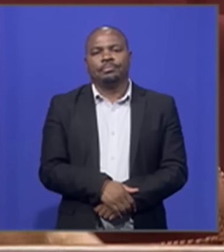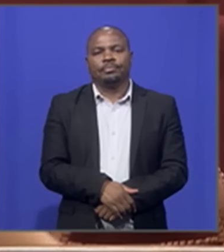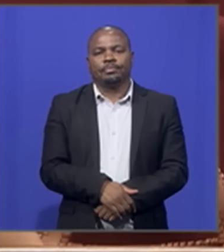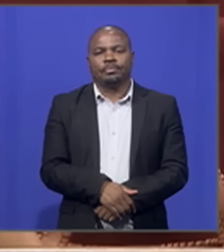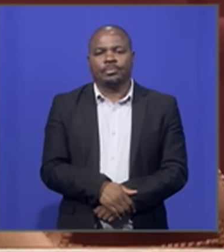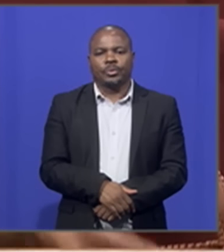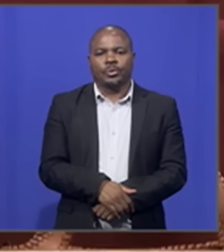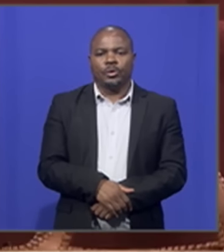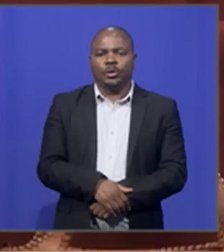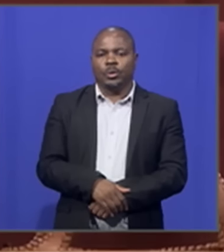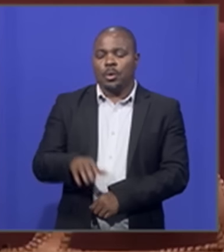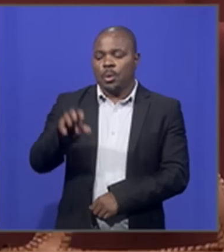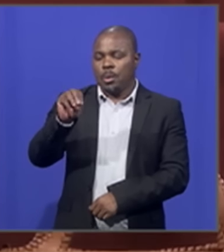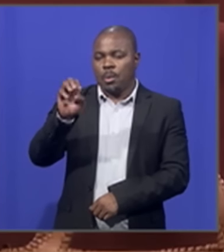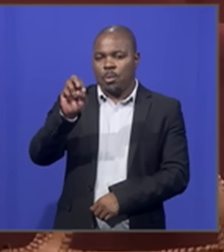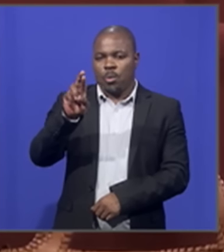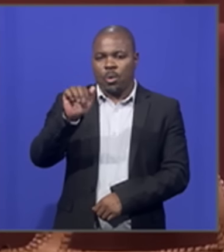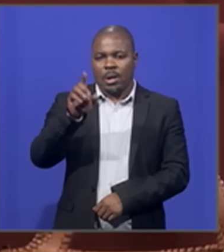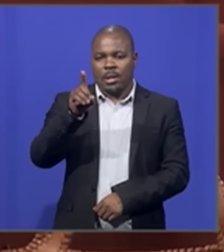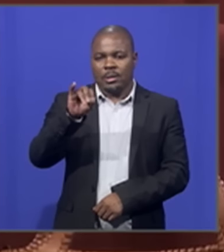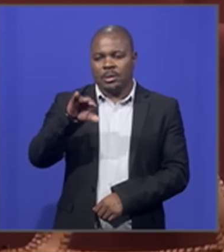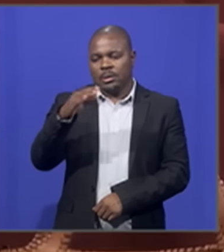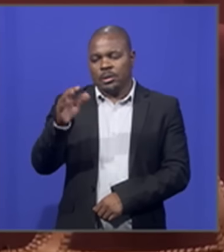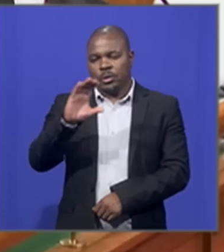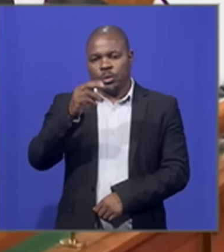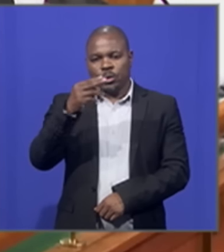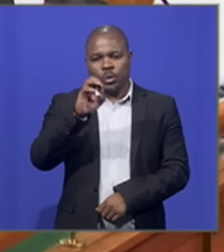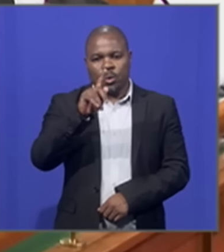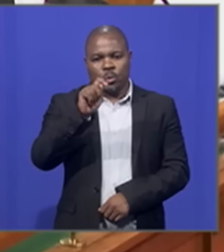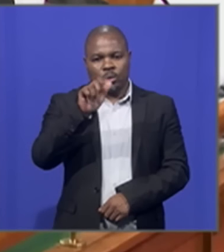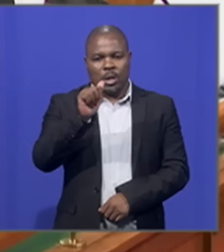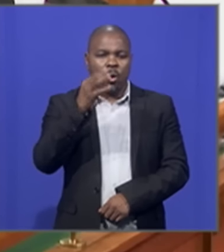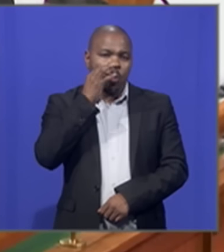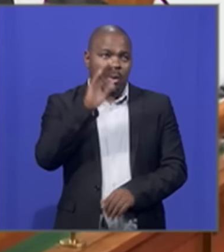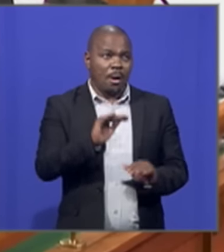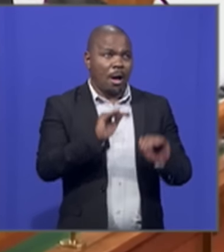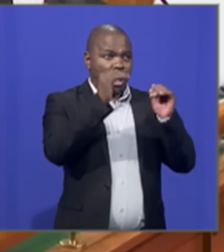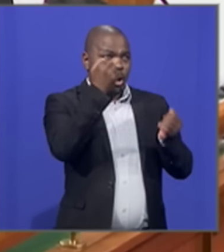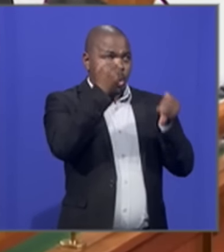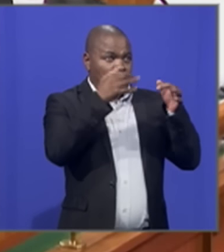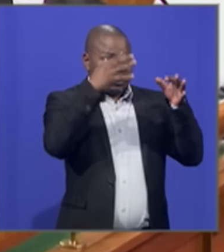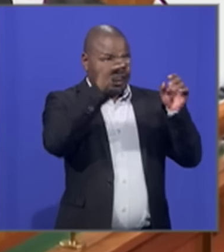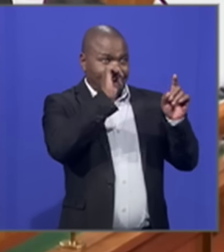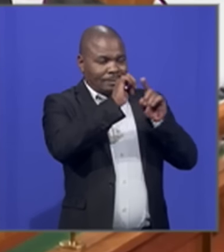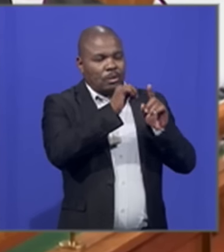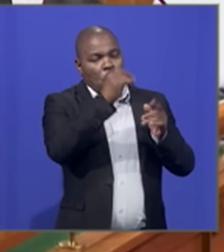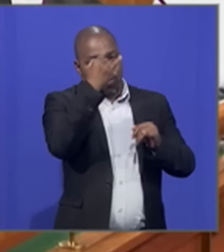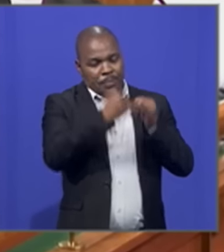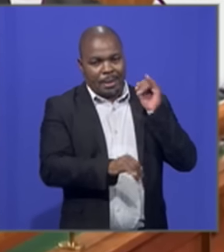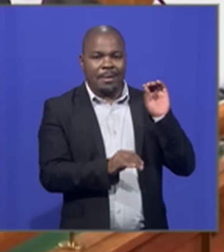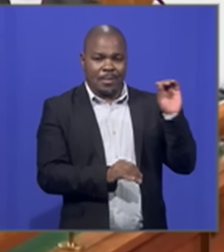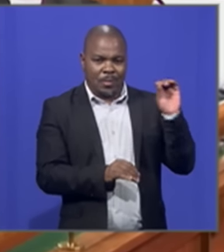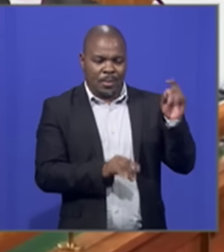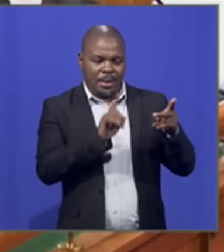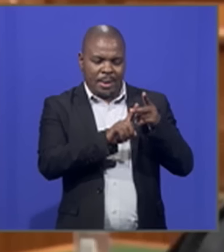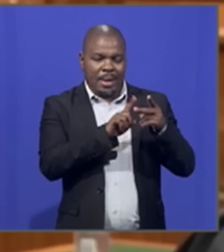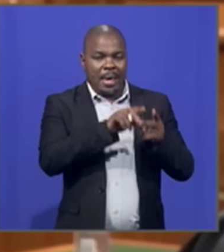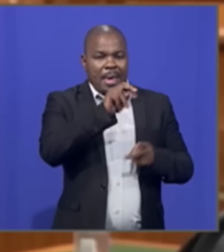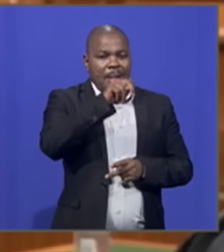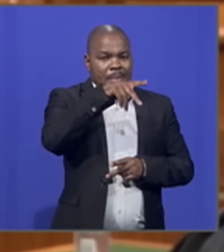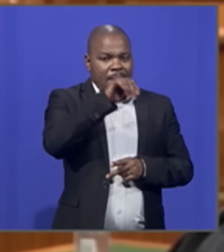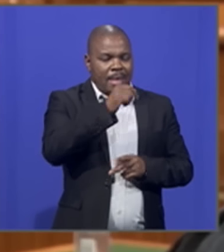Moradi Cholota o hlaloseditse ho ena le diphoso qetong ya lekgotla le phahameng la dinyewe le hore botjhutjhisi bo hlolehile ho fana